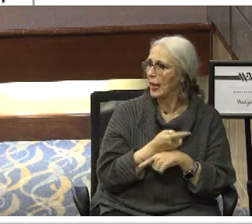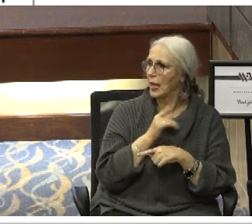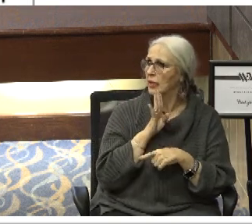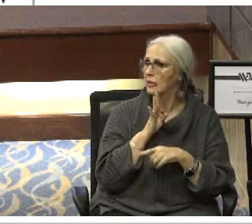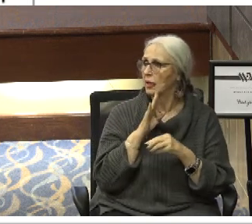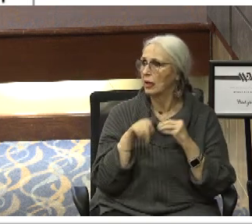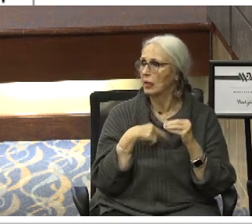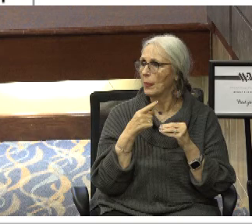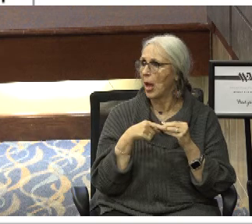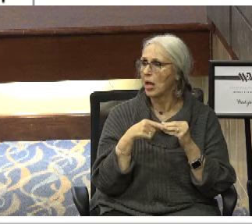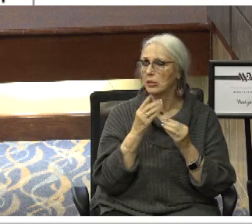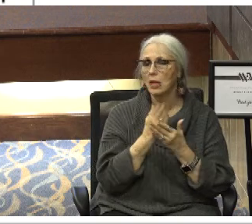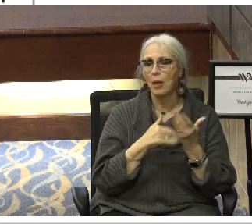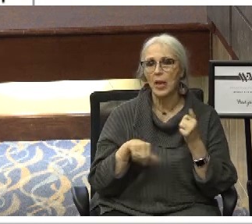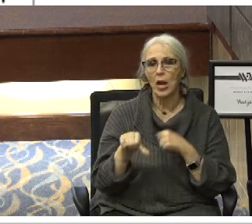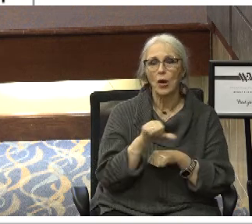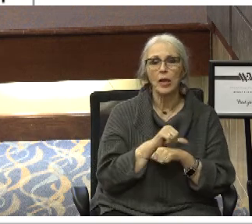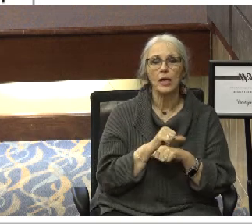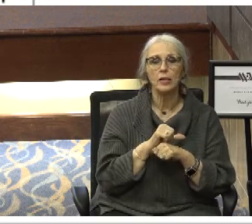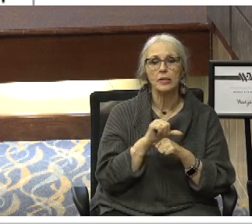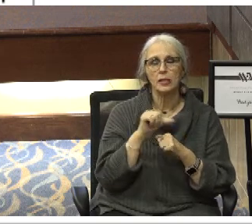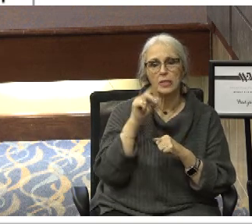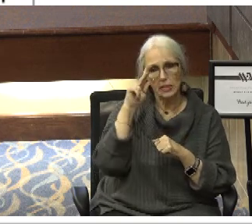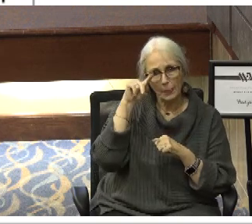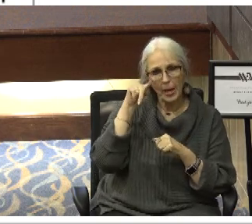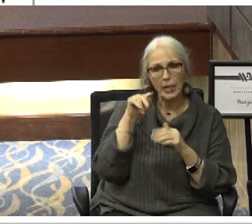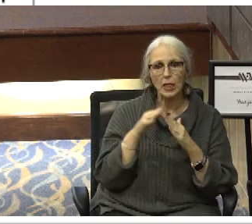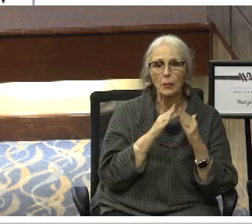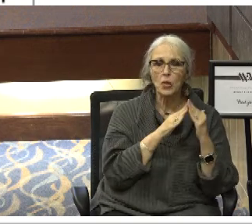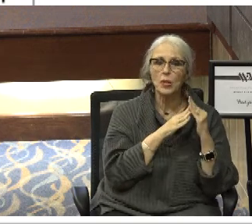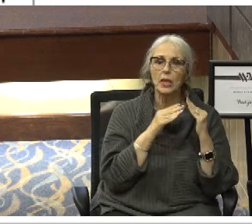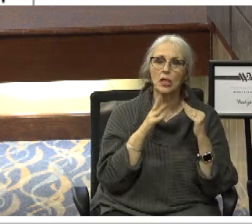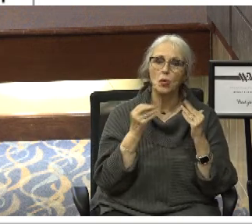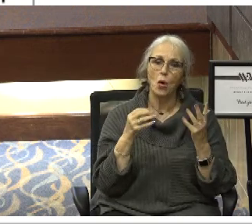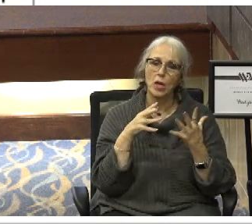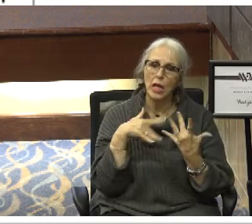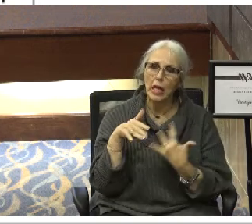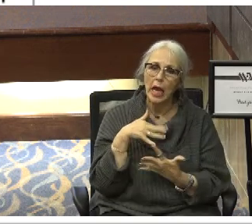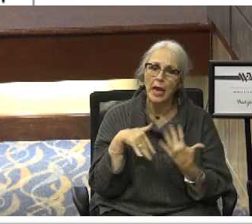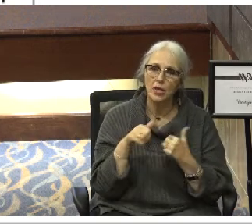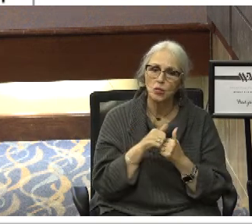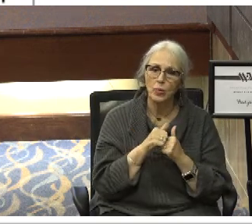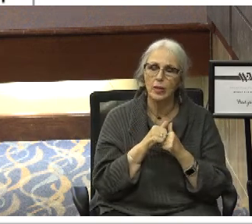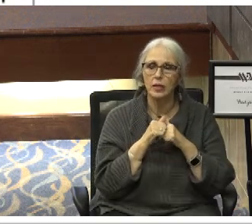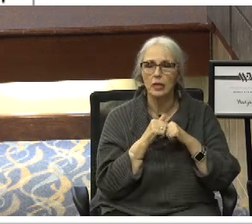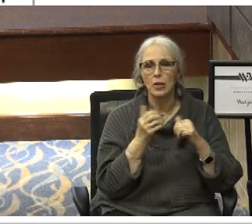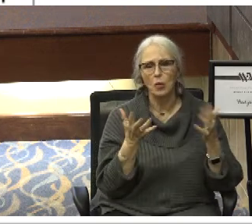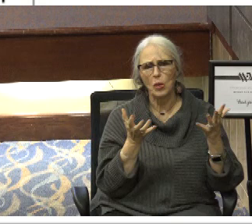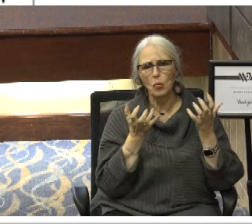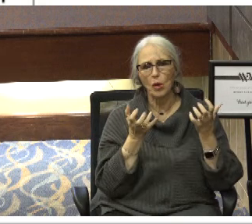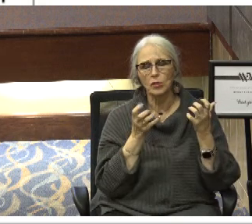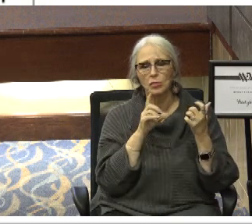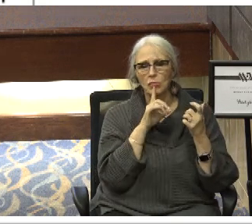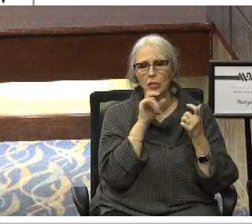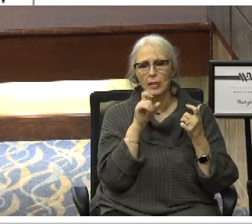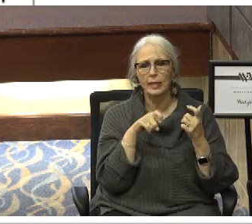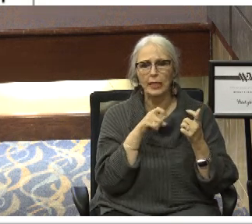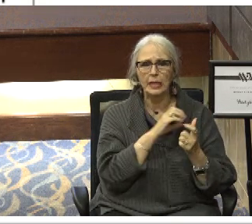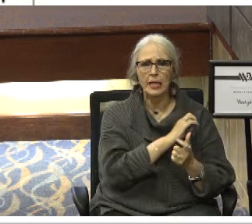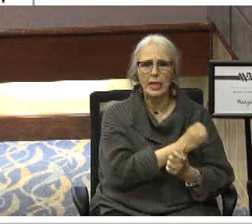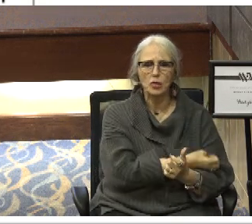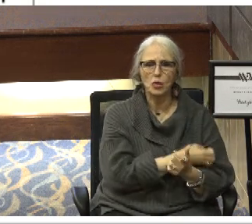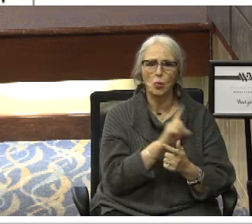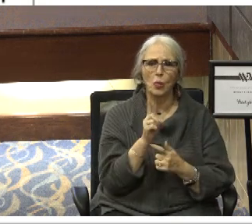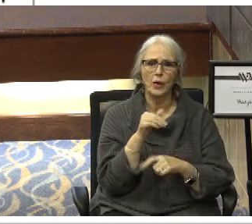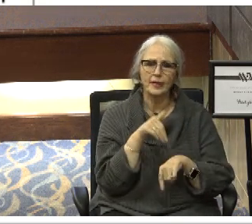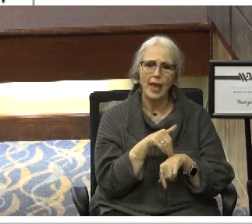some areas in the Hispanic community, some businesses she would want to engage with. We're going to basically meet the energy where it's at and